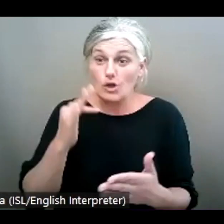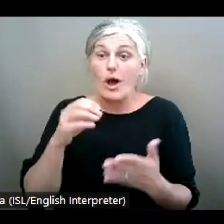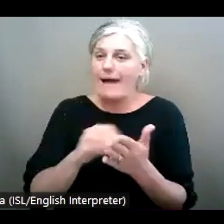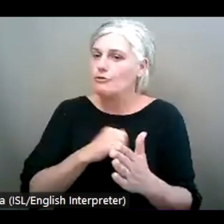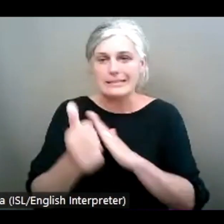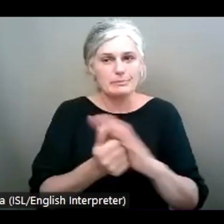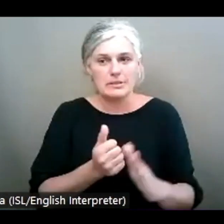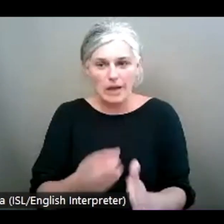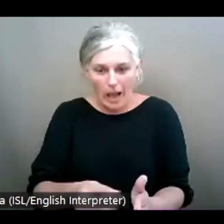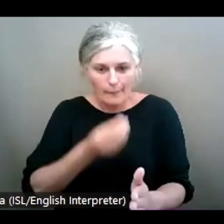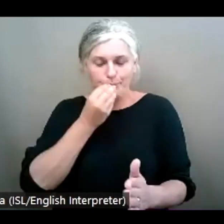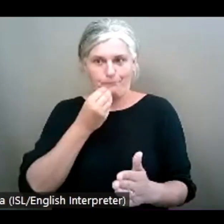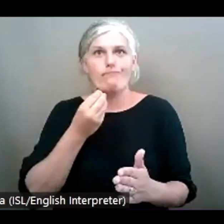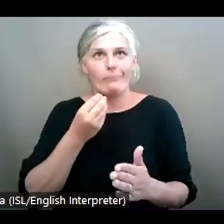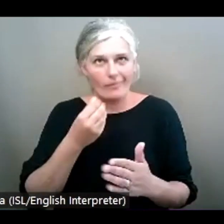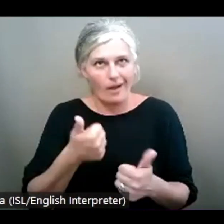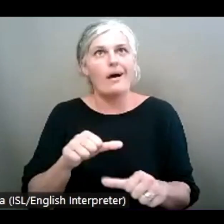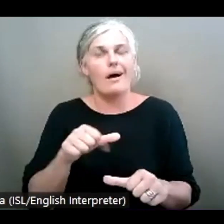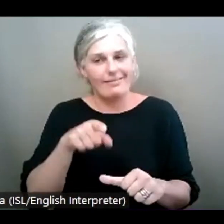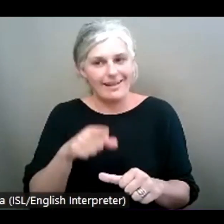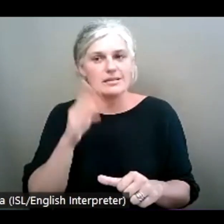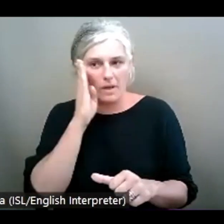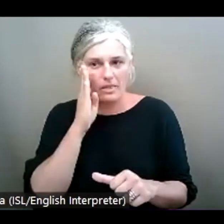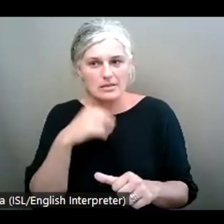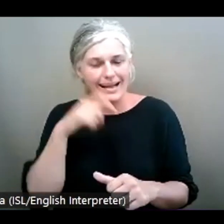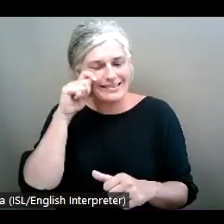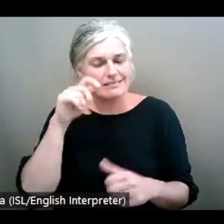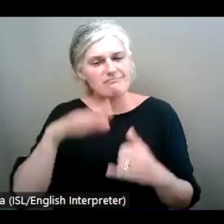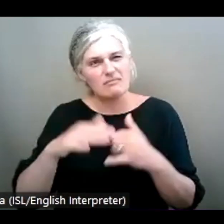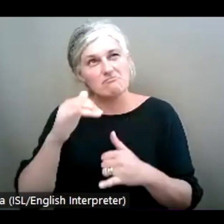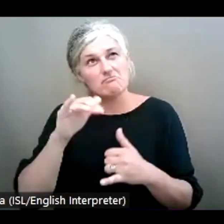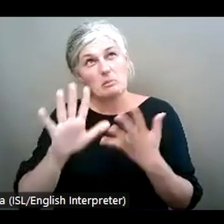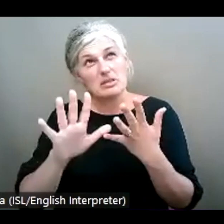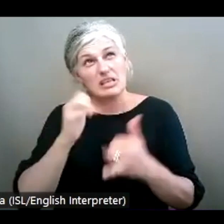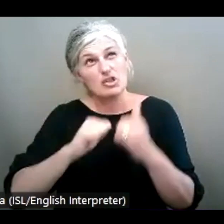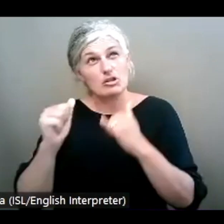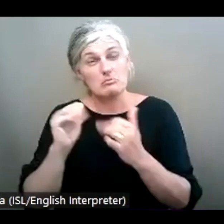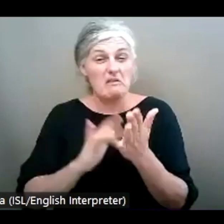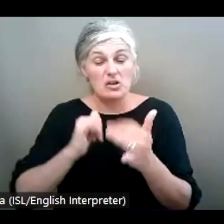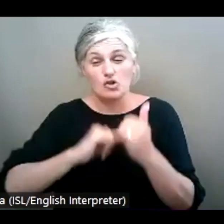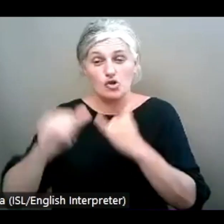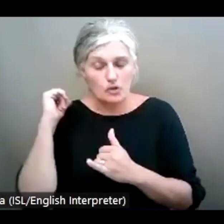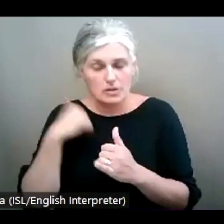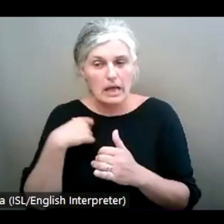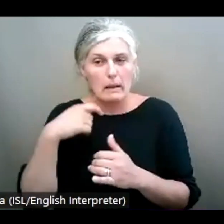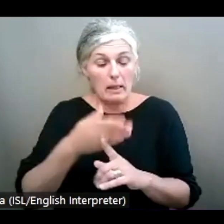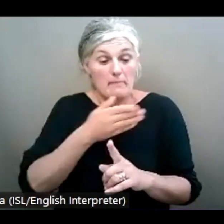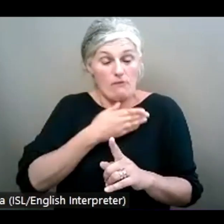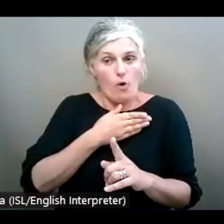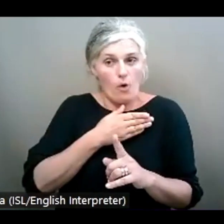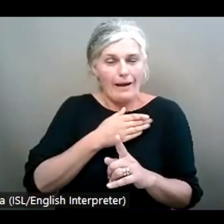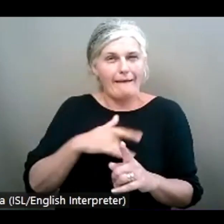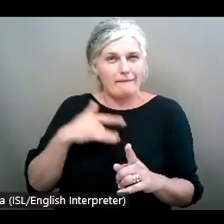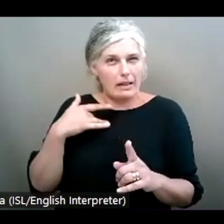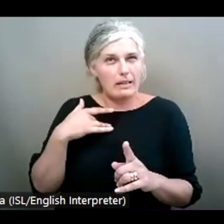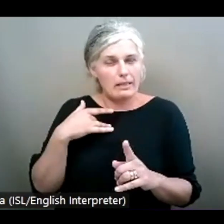think that's for me, is that I suppose in the last 10 years and 15 years, I've really named it as the social model. But before that, I kind of got it.